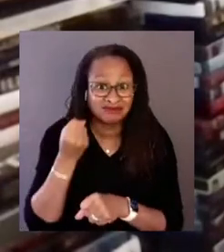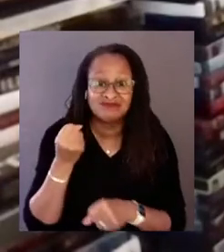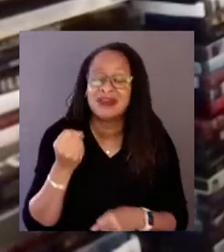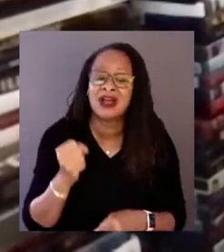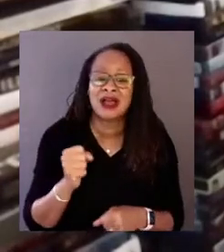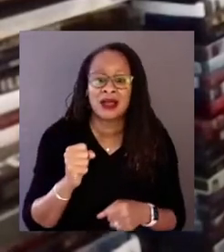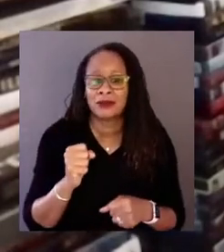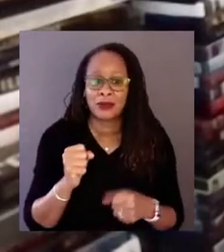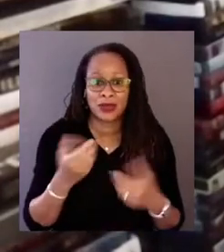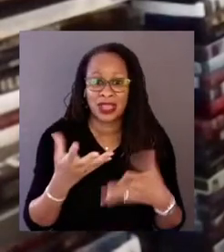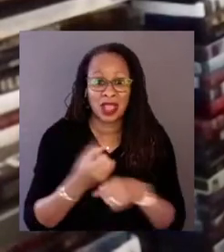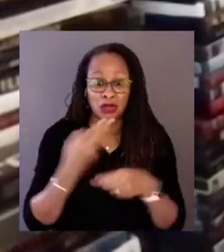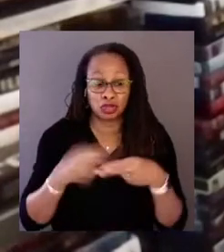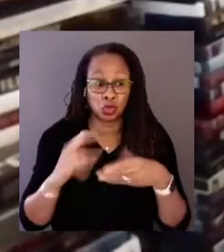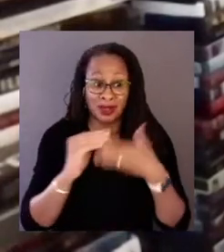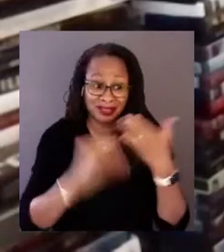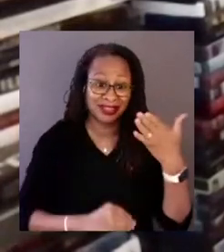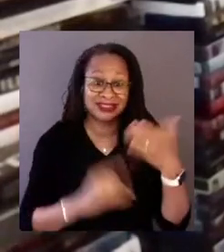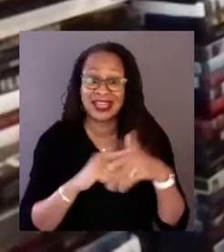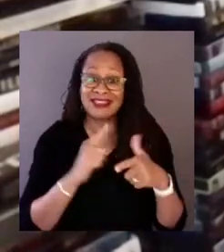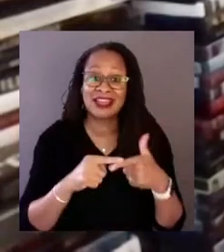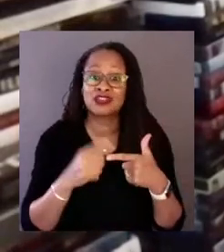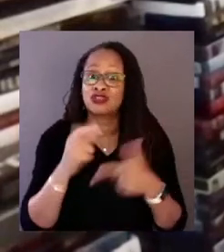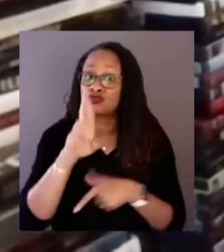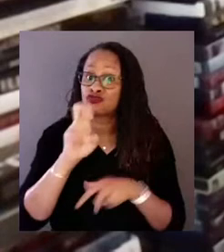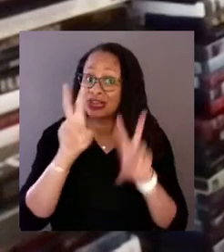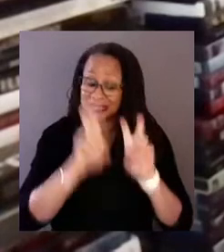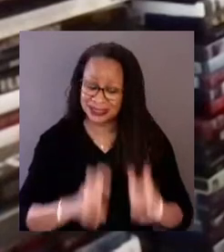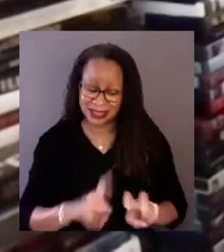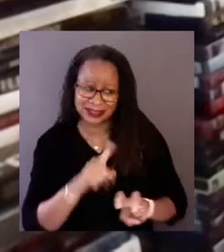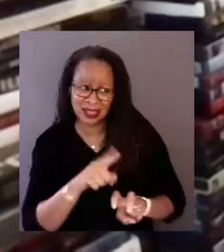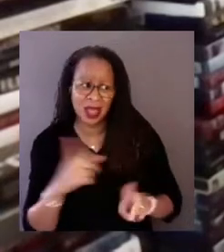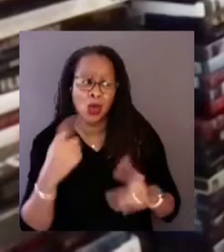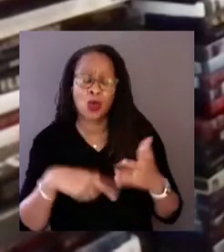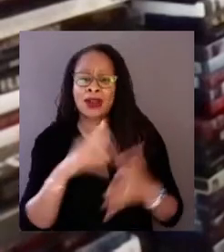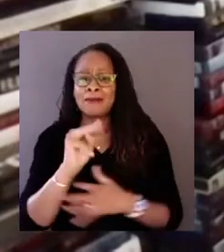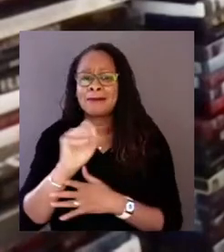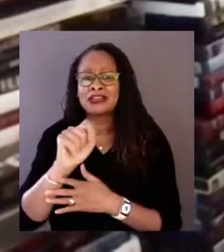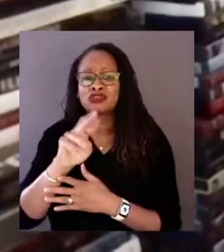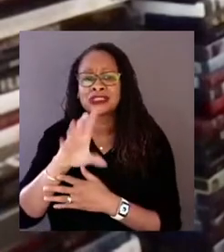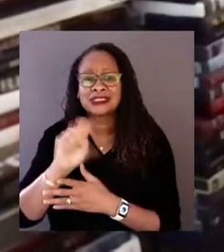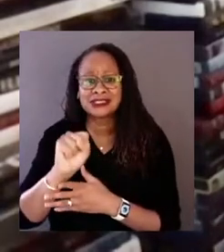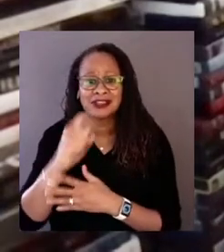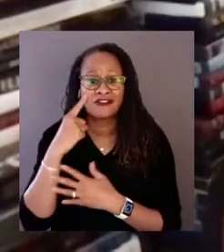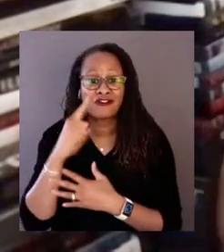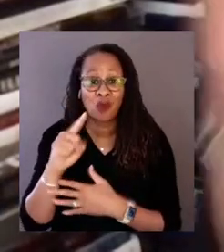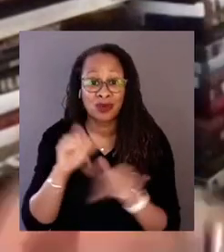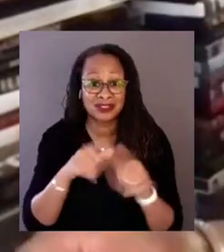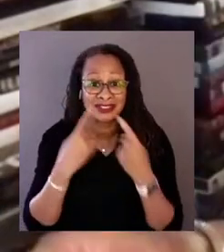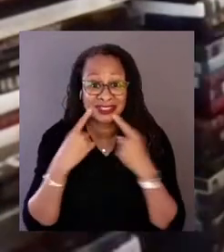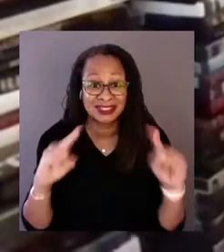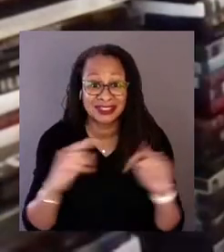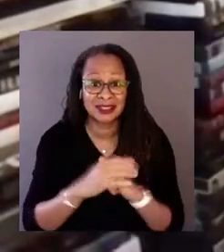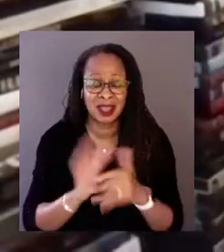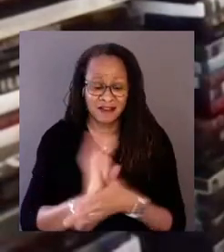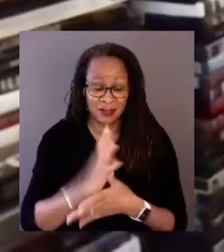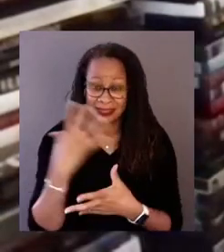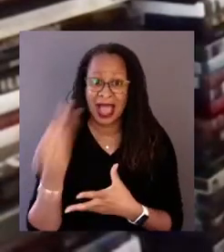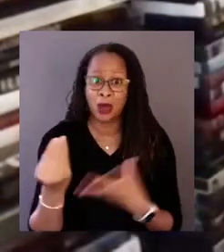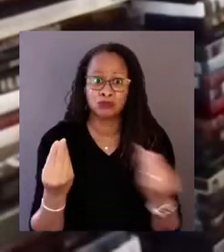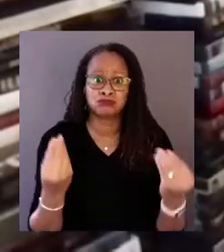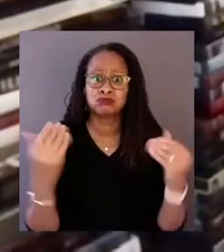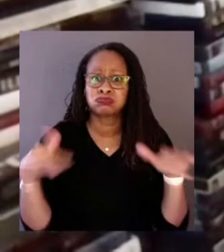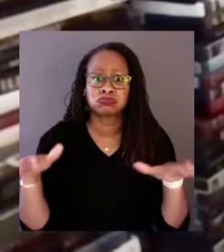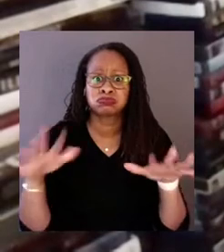But then you have to reassess, right? What are your metrics for success, right? The film is out there, it's getting seen, it's